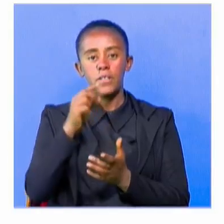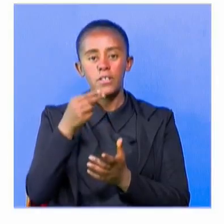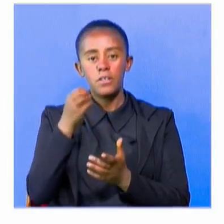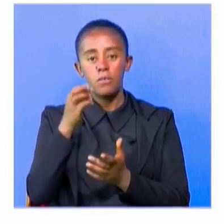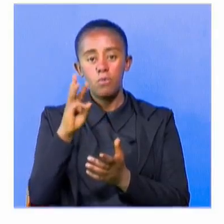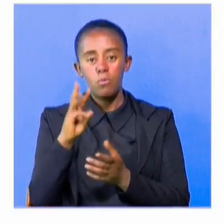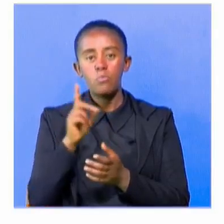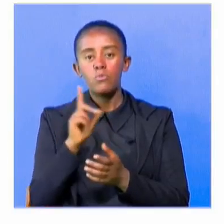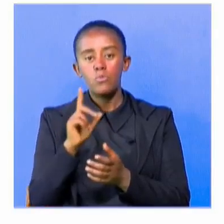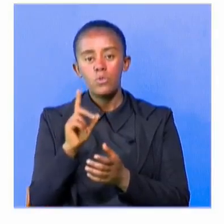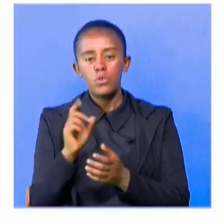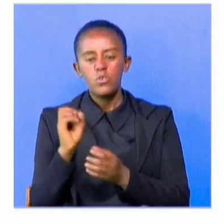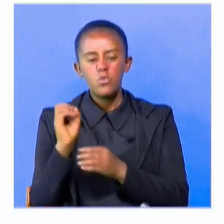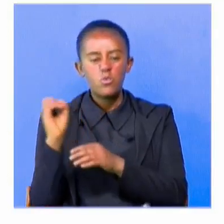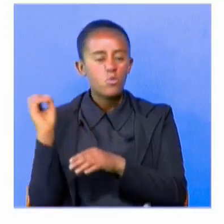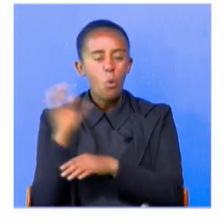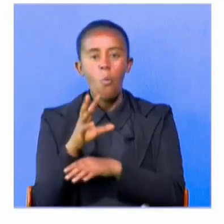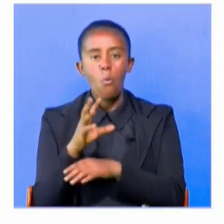delicious